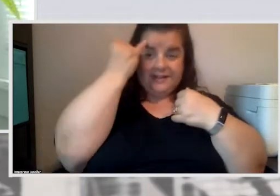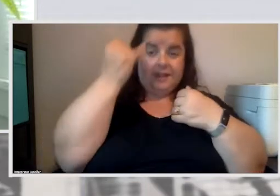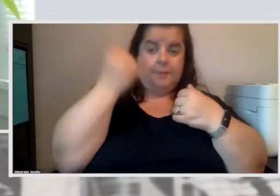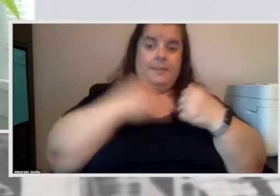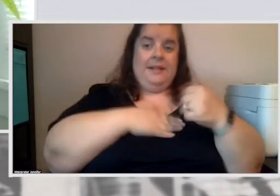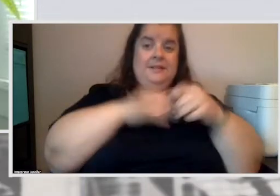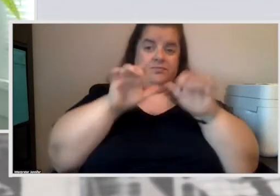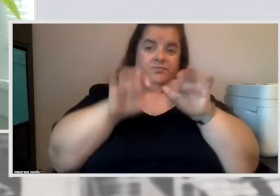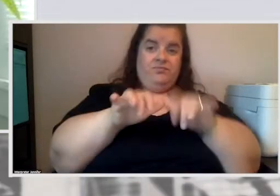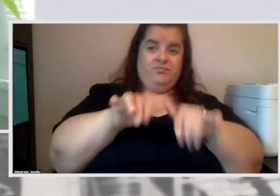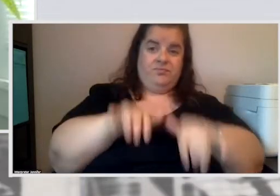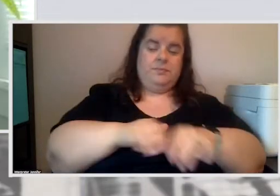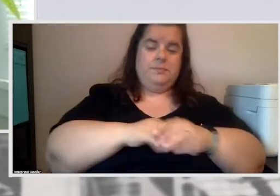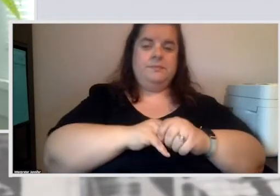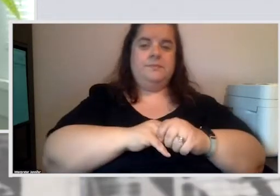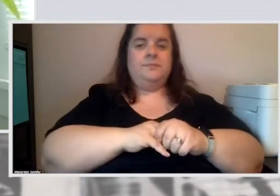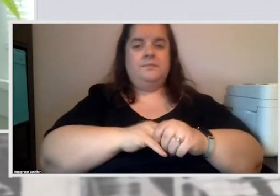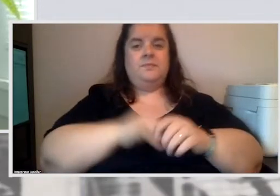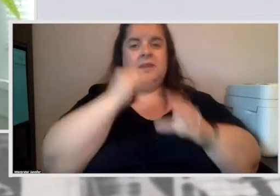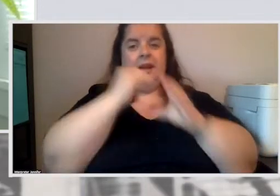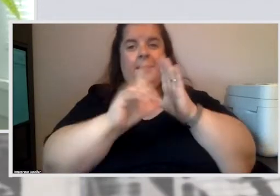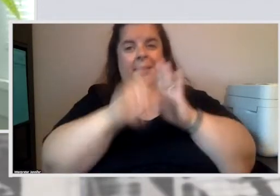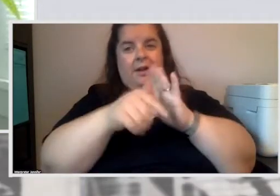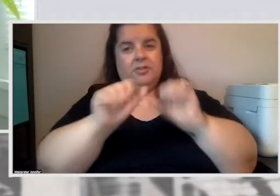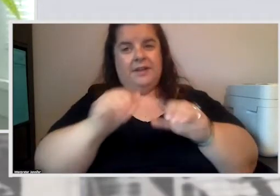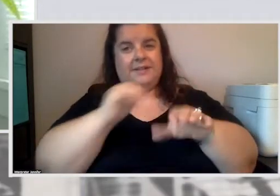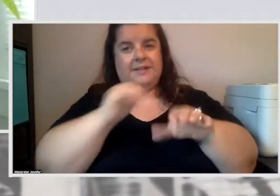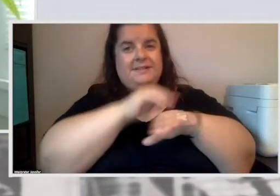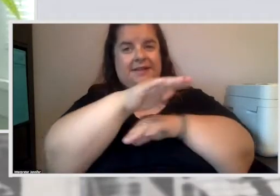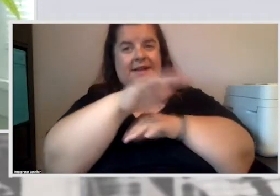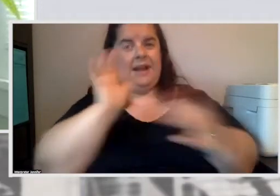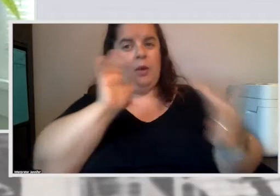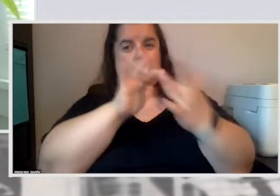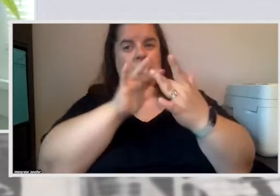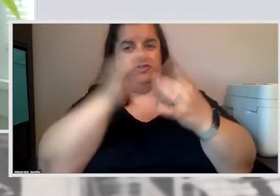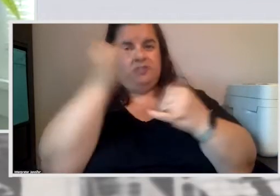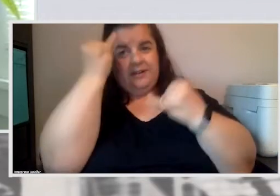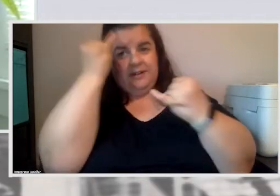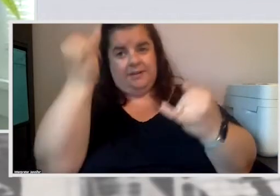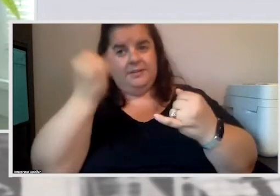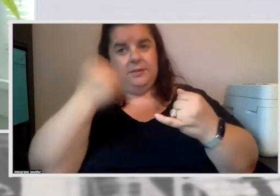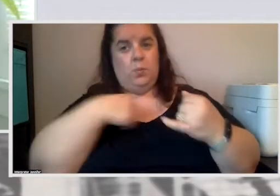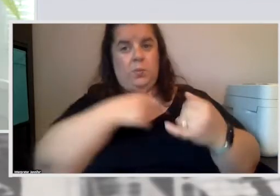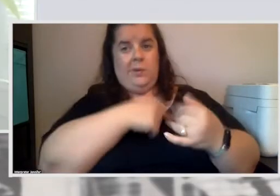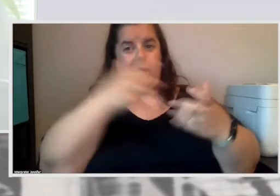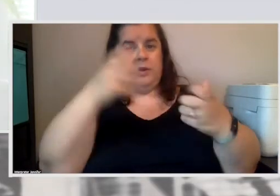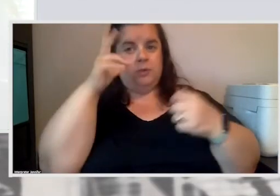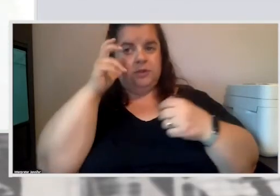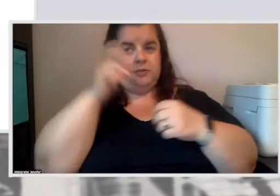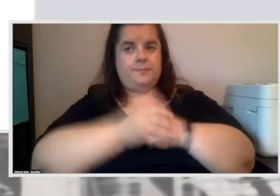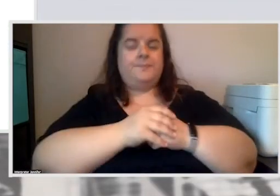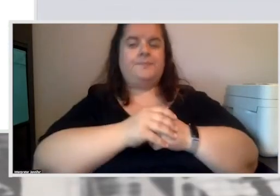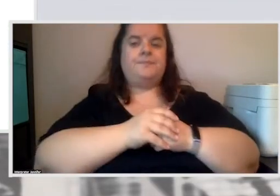Q&A, or we'll give you an email address later on that you can send any of your outreach ideas to. We'd love to hear. But with that, I'm going to pass to Director Sarah